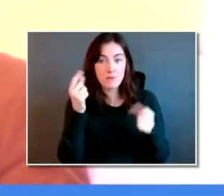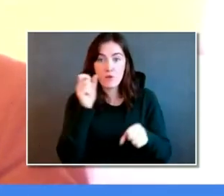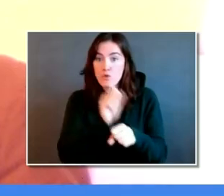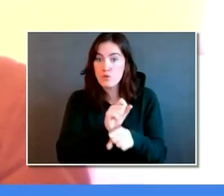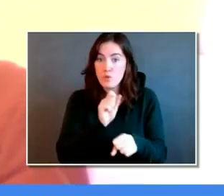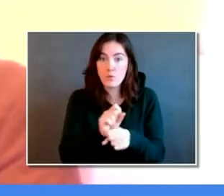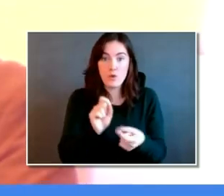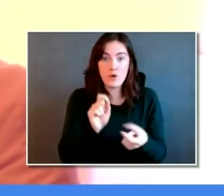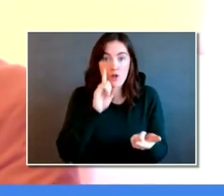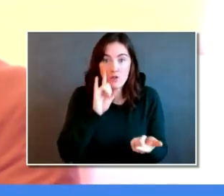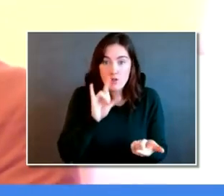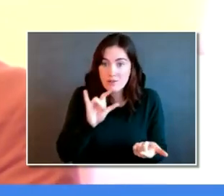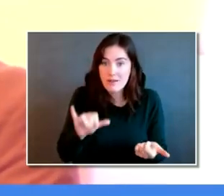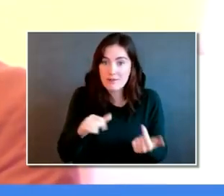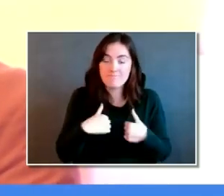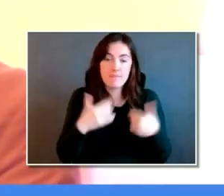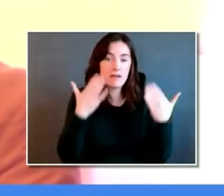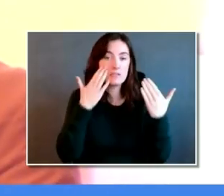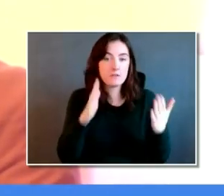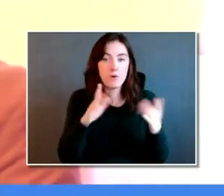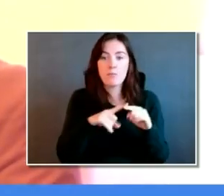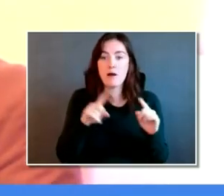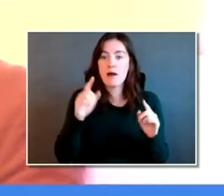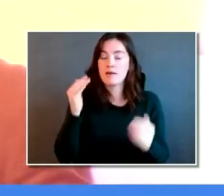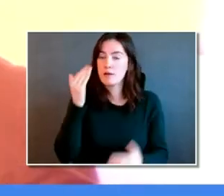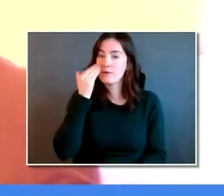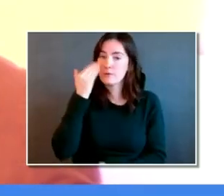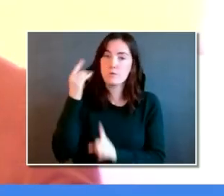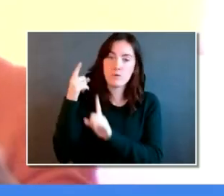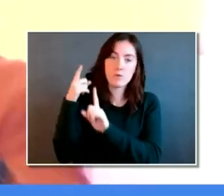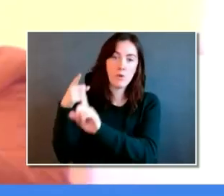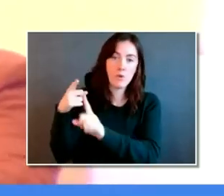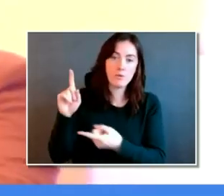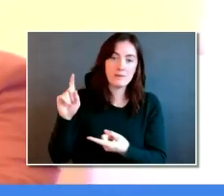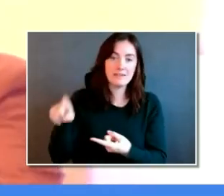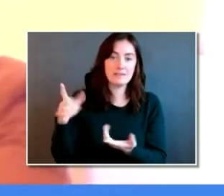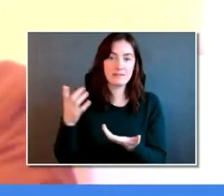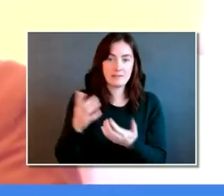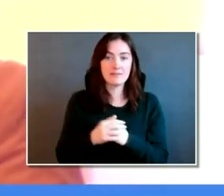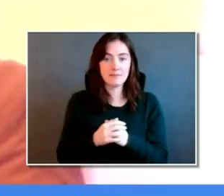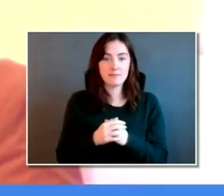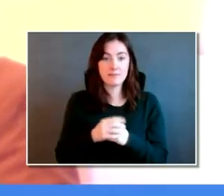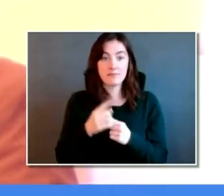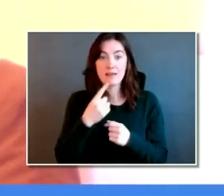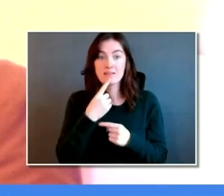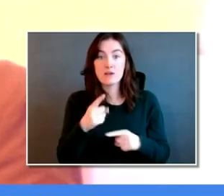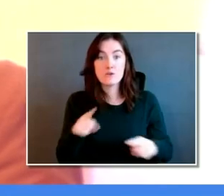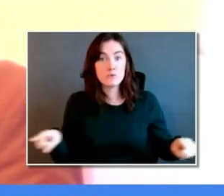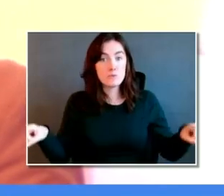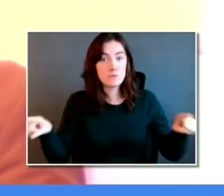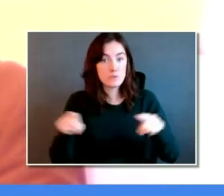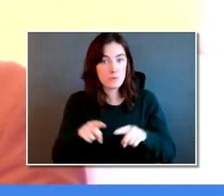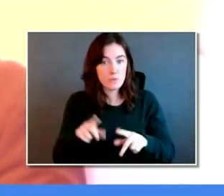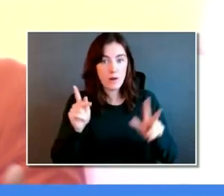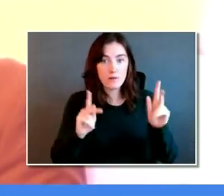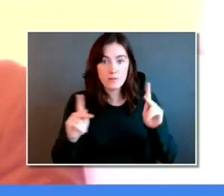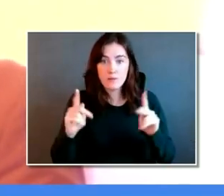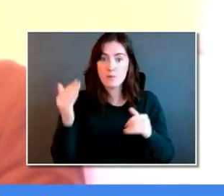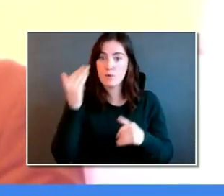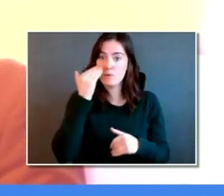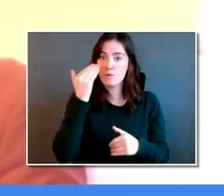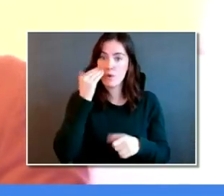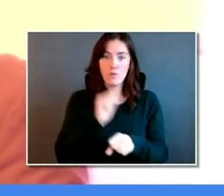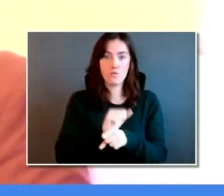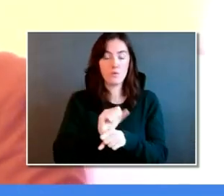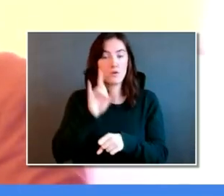just knew that that was the path we had to put ourselves on. And I said, you all would be the ones who would know what the work would need to look